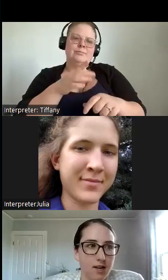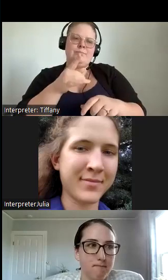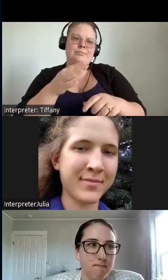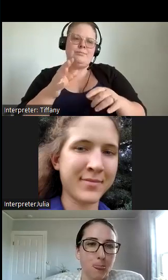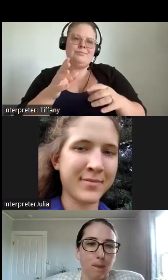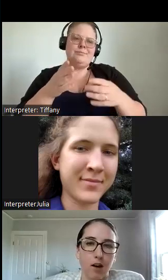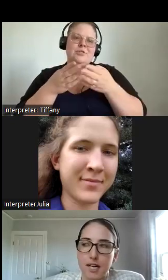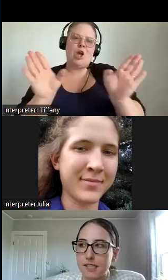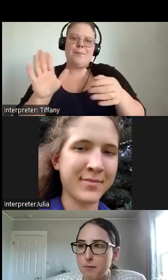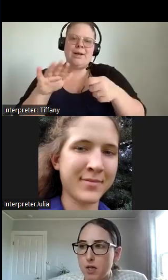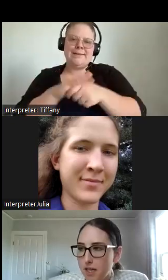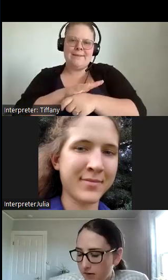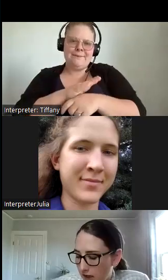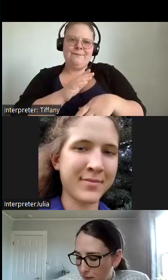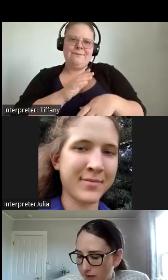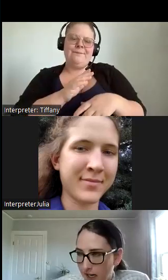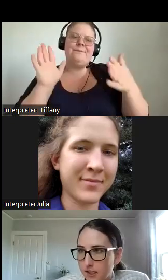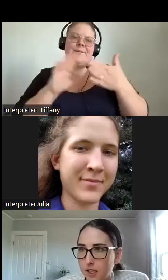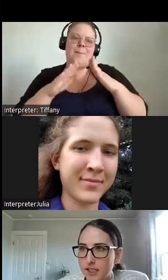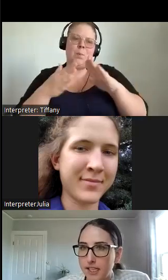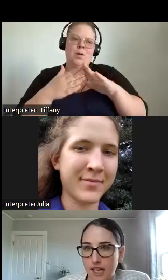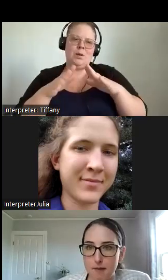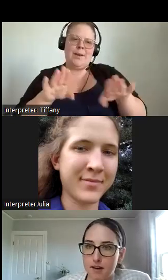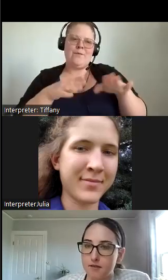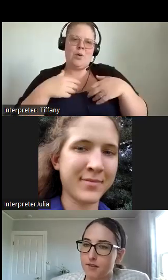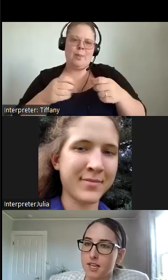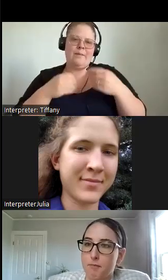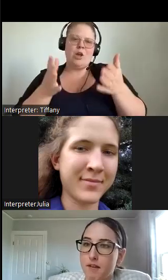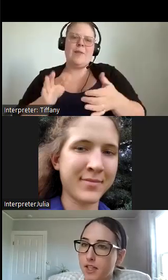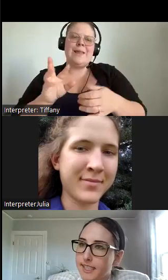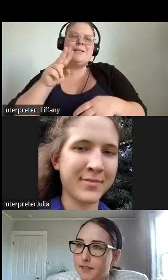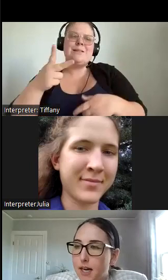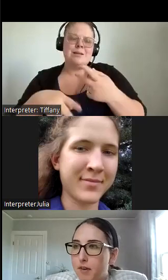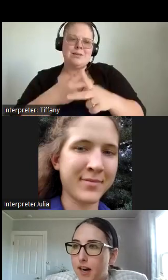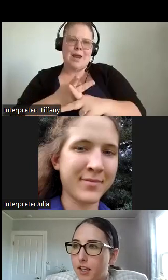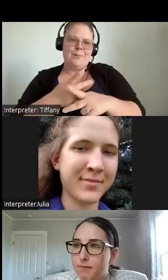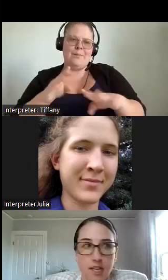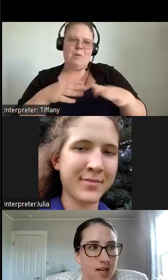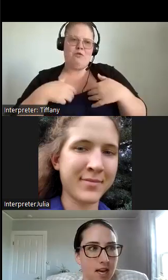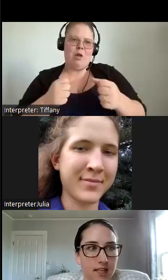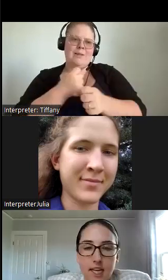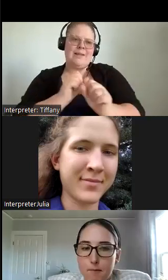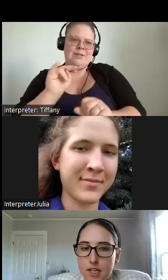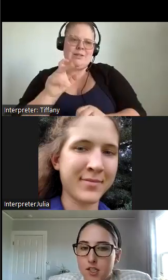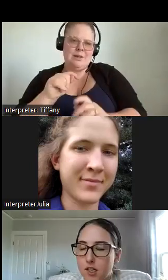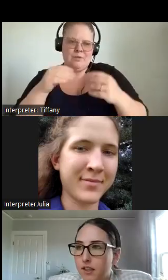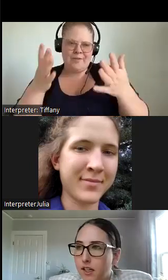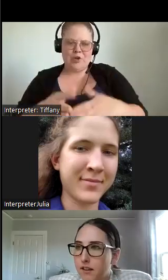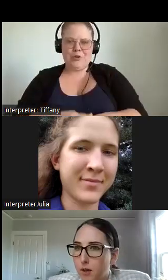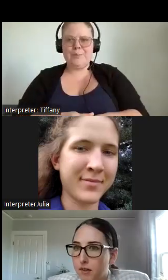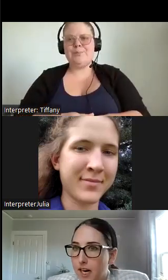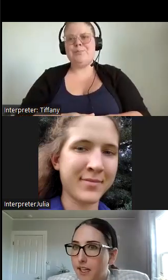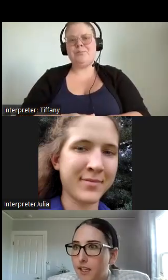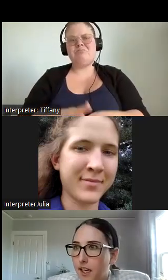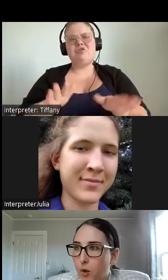So comprehensive community behavioral health providers are a second type of behavioral health safety net provider. And like I mentioned earlier,